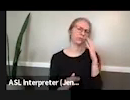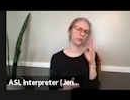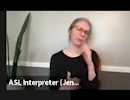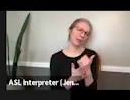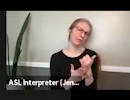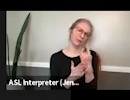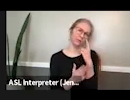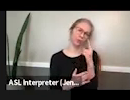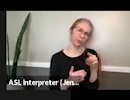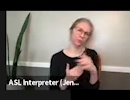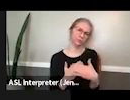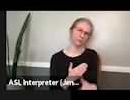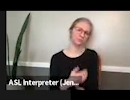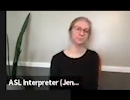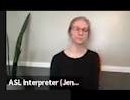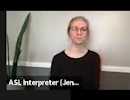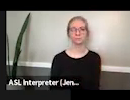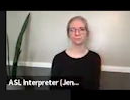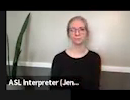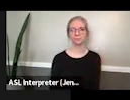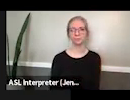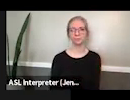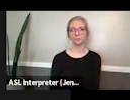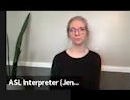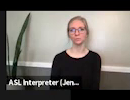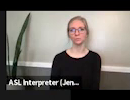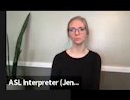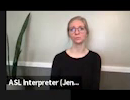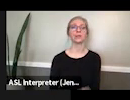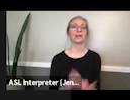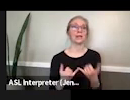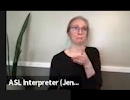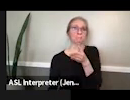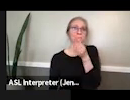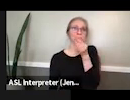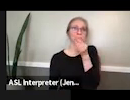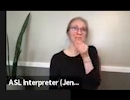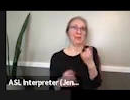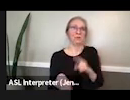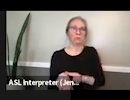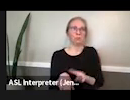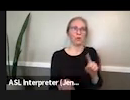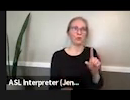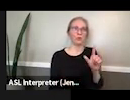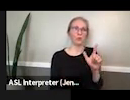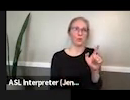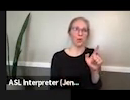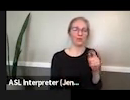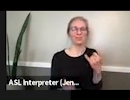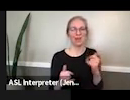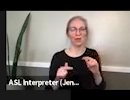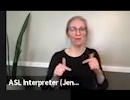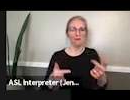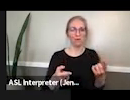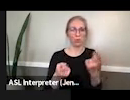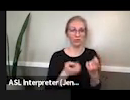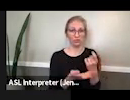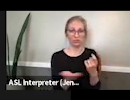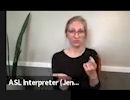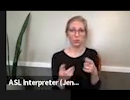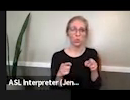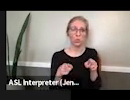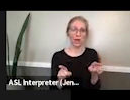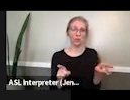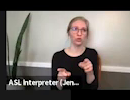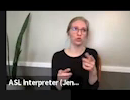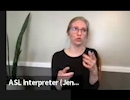to you. And I need to shut up because now it's 1:21 and we need to have some questions. While you might